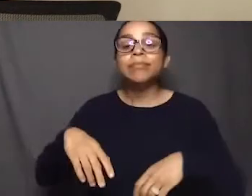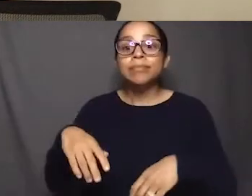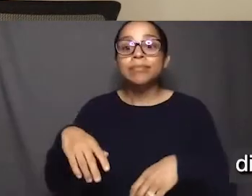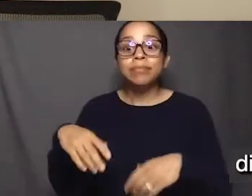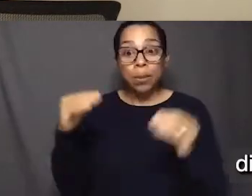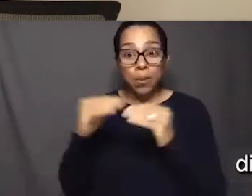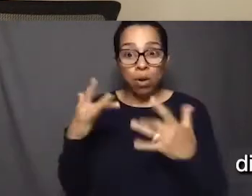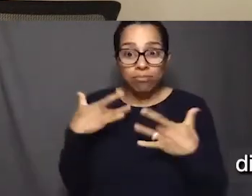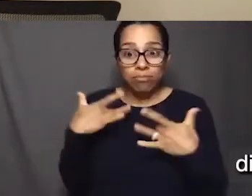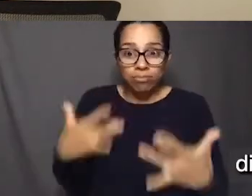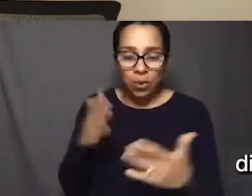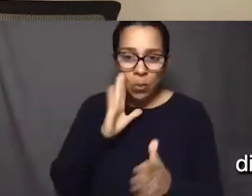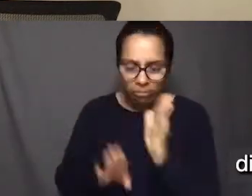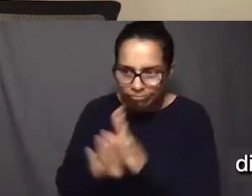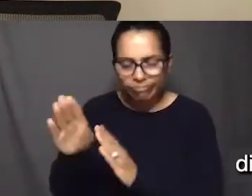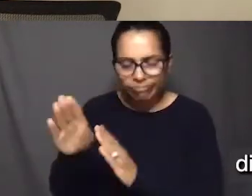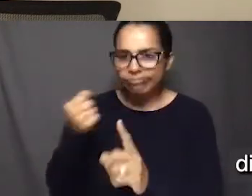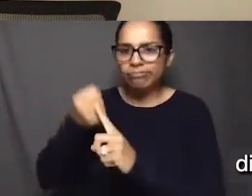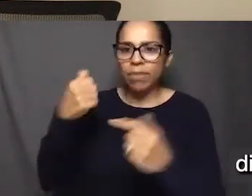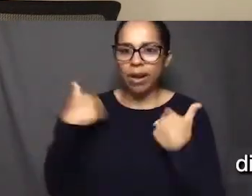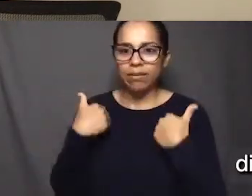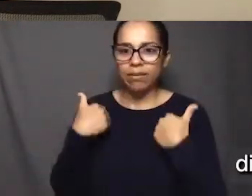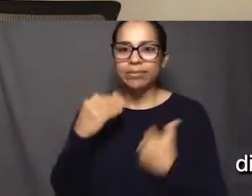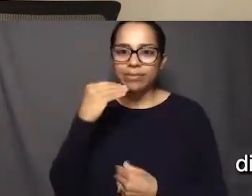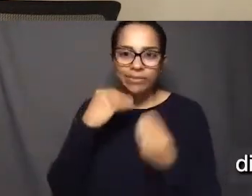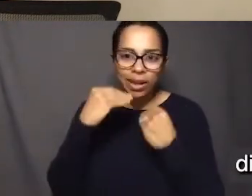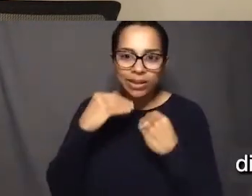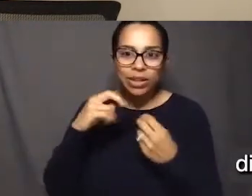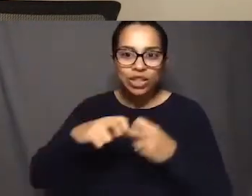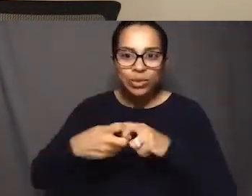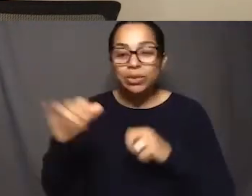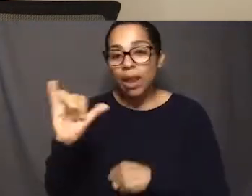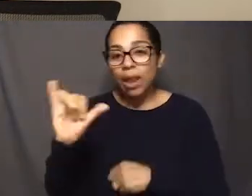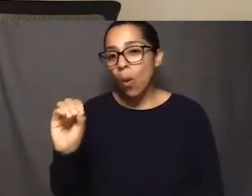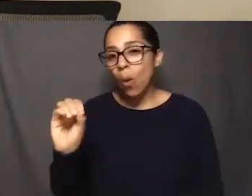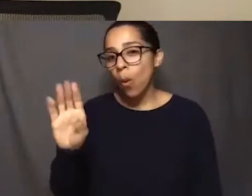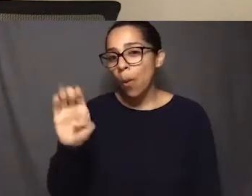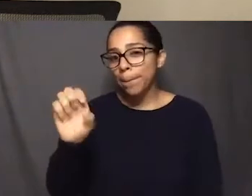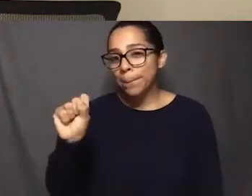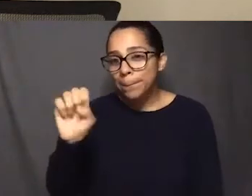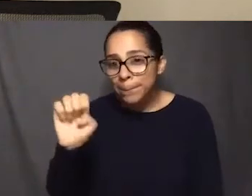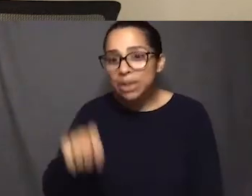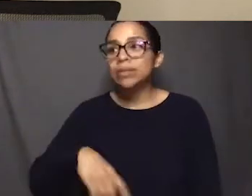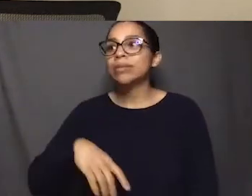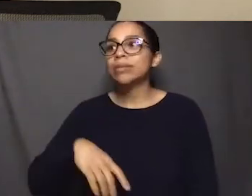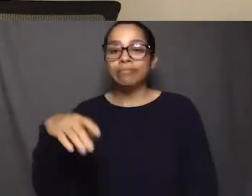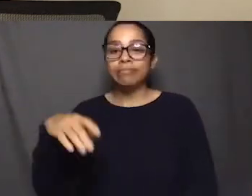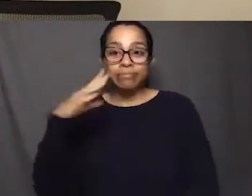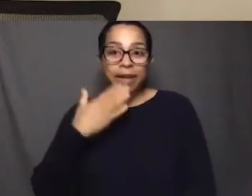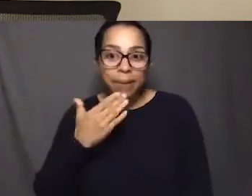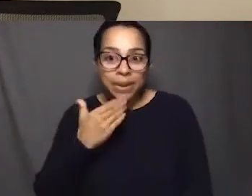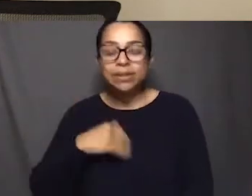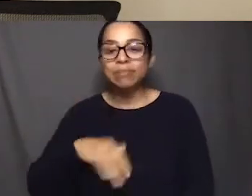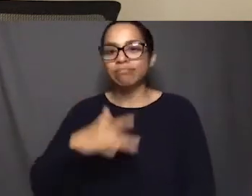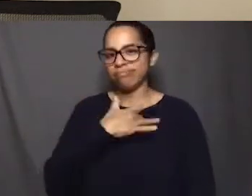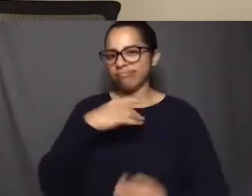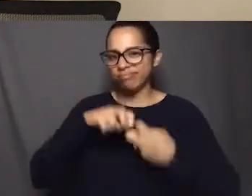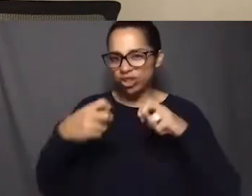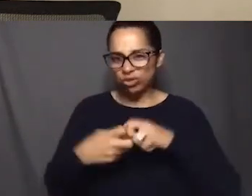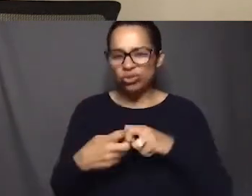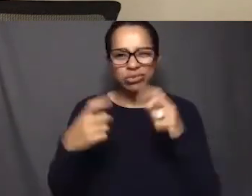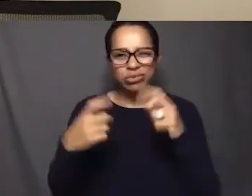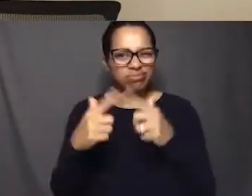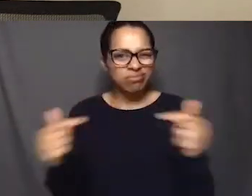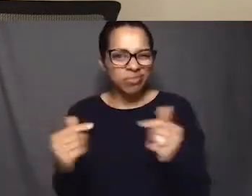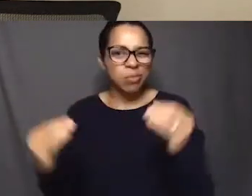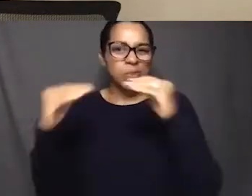to develop dietary issues such as obesity, diabetes, cardiovascular diseases, and more. The majority of people who live in food